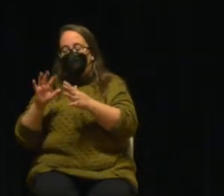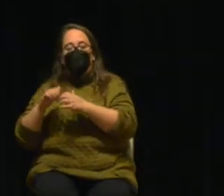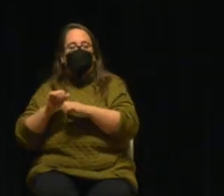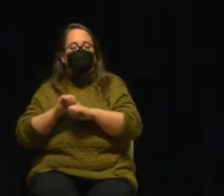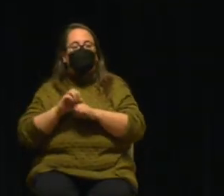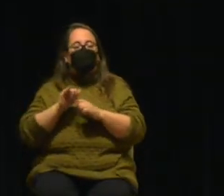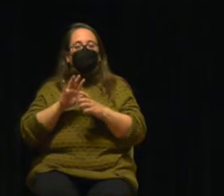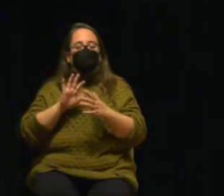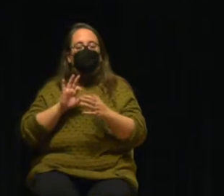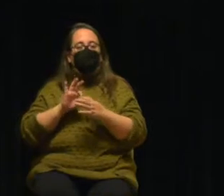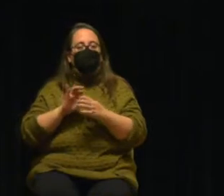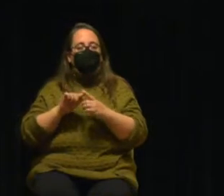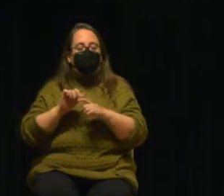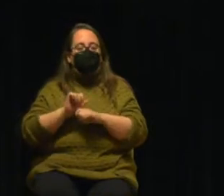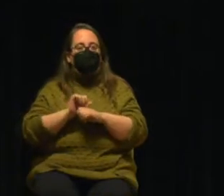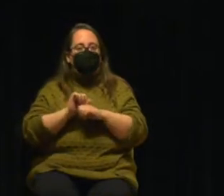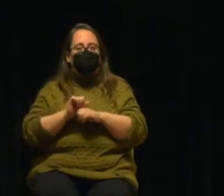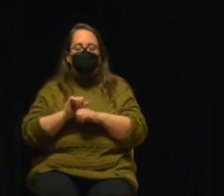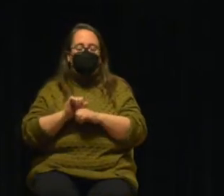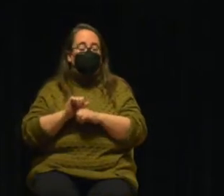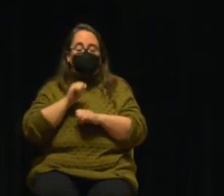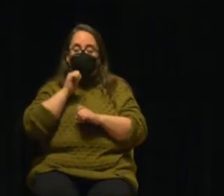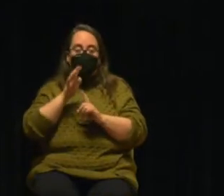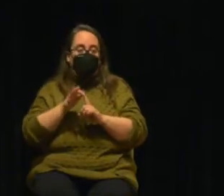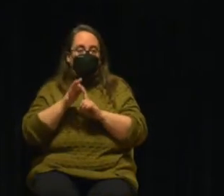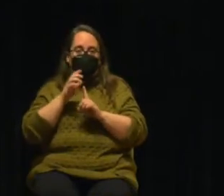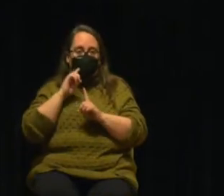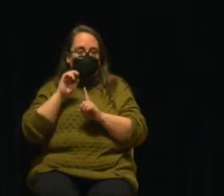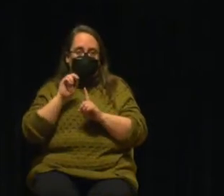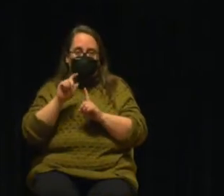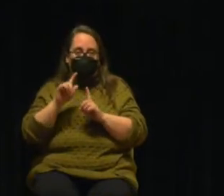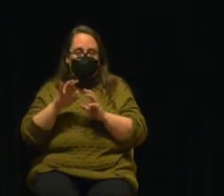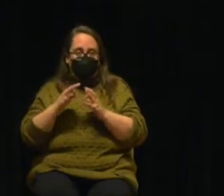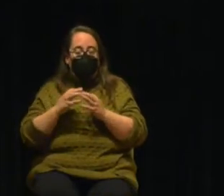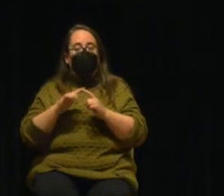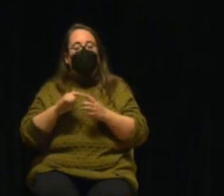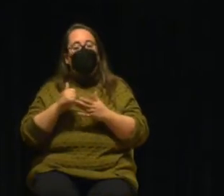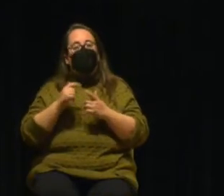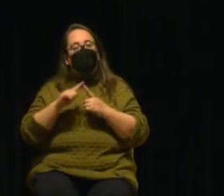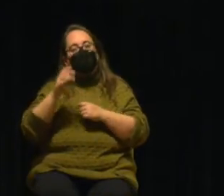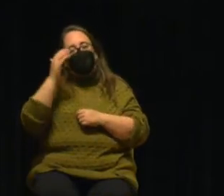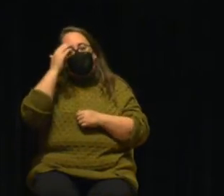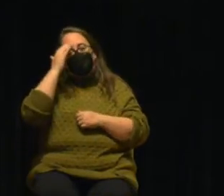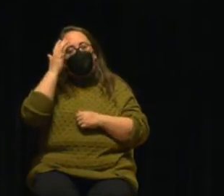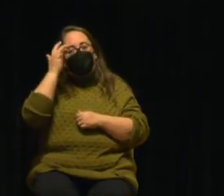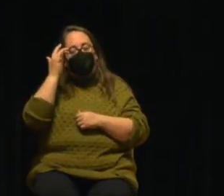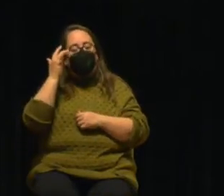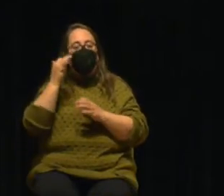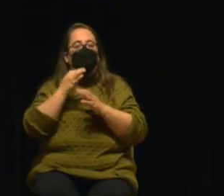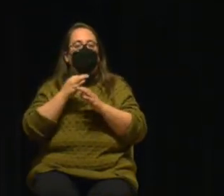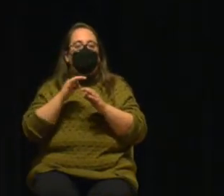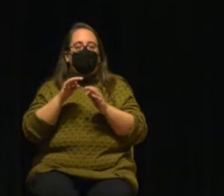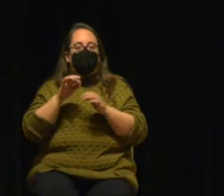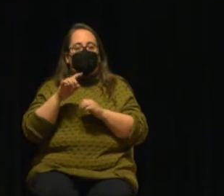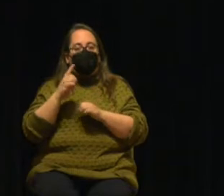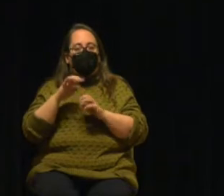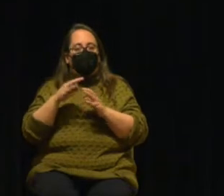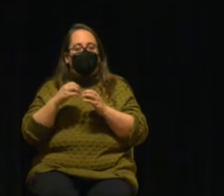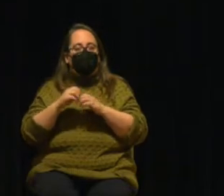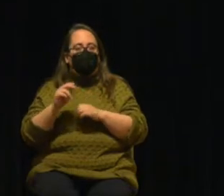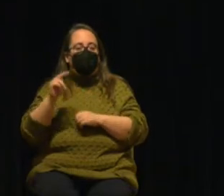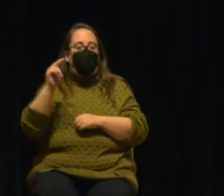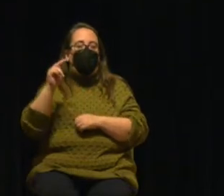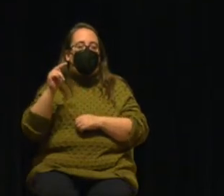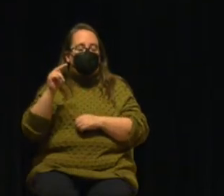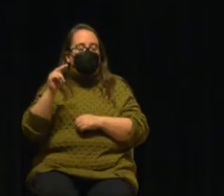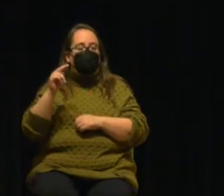this connection to slavery, was hardly unique to the Still family, but it helps explain why free Black families in the North were the backbone